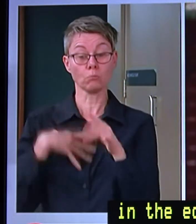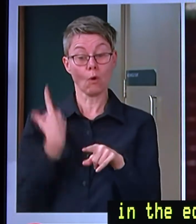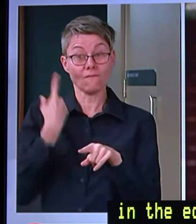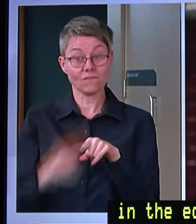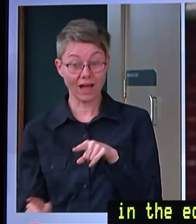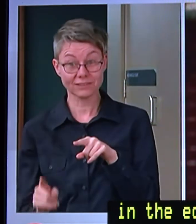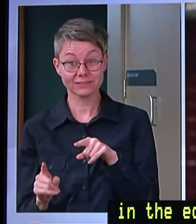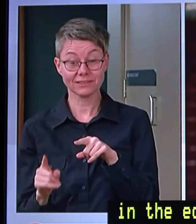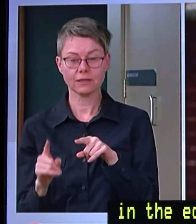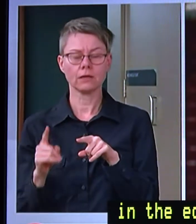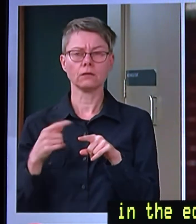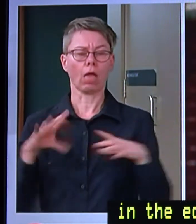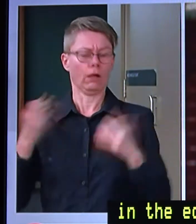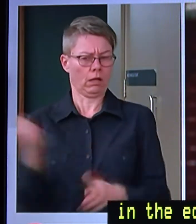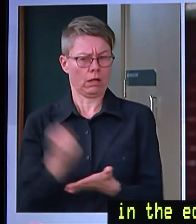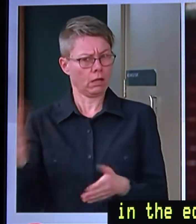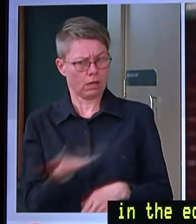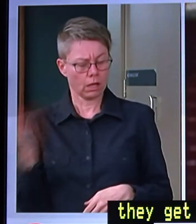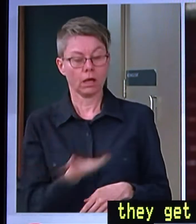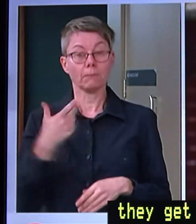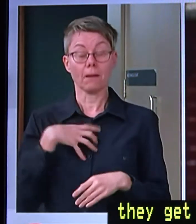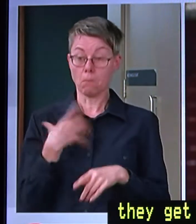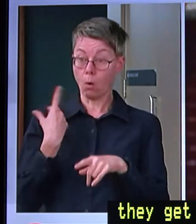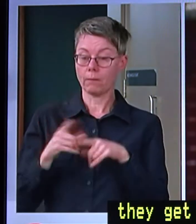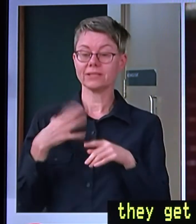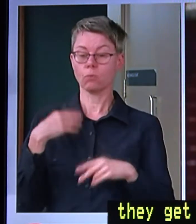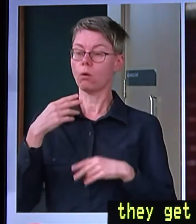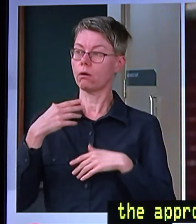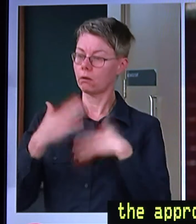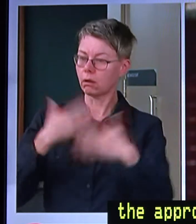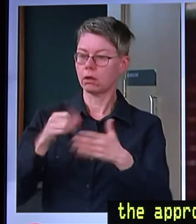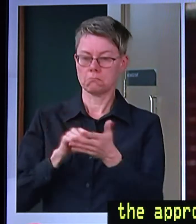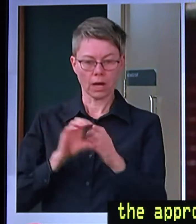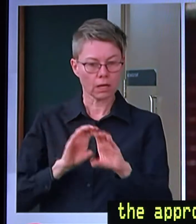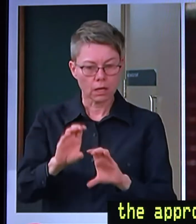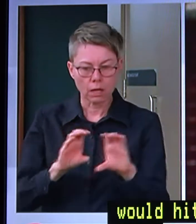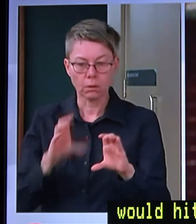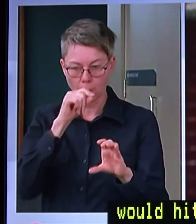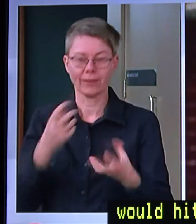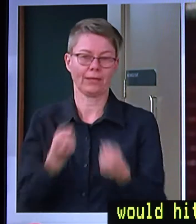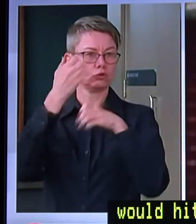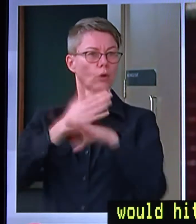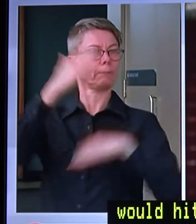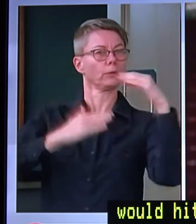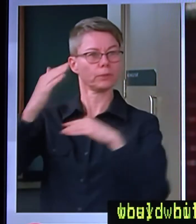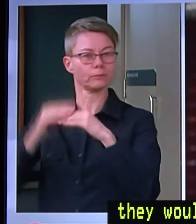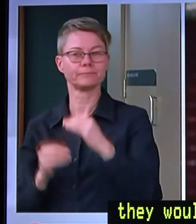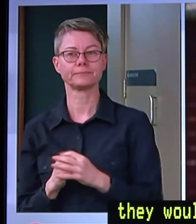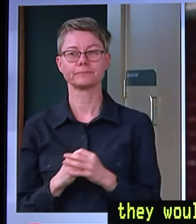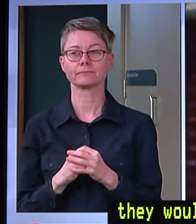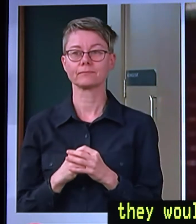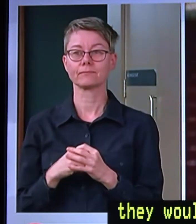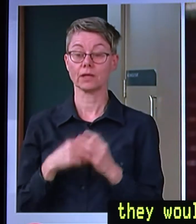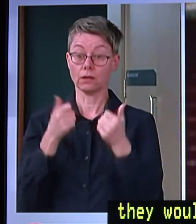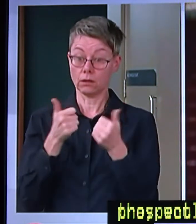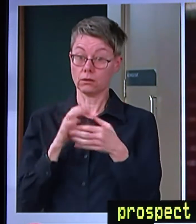than they otherwise would, and that is a huge boost for the economy, but also the prospect of more jobs, and that is what we are all about. It's obviously dealing